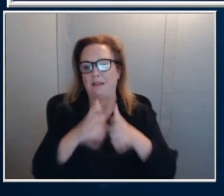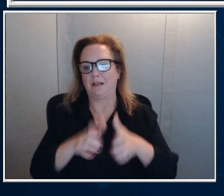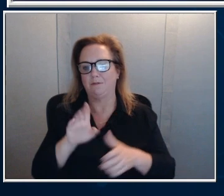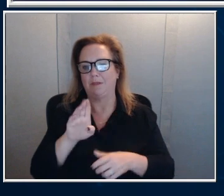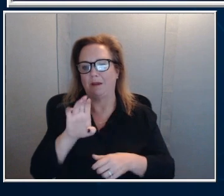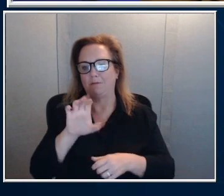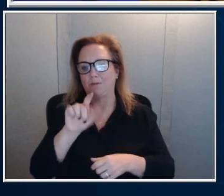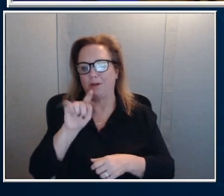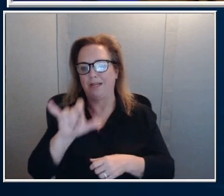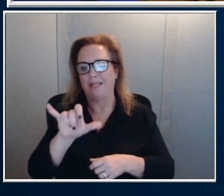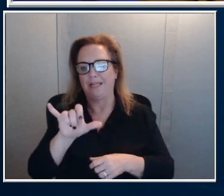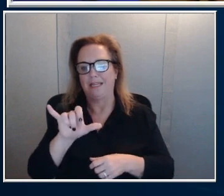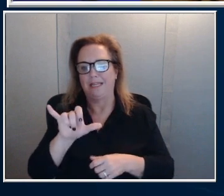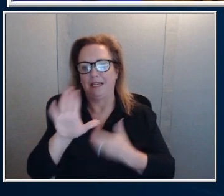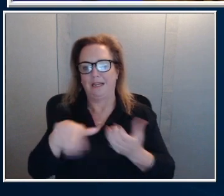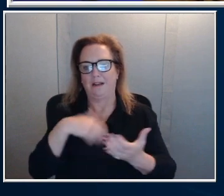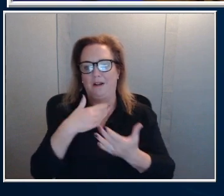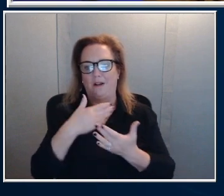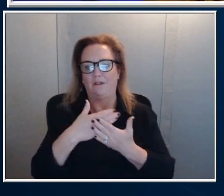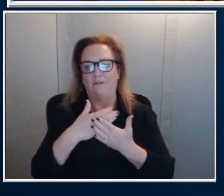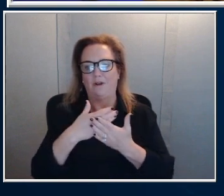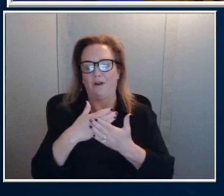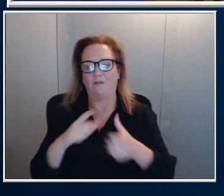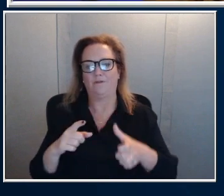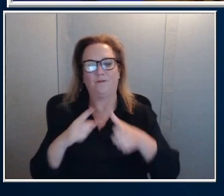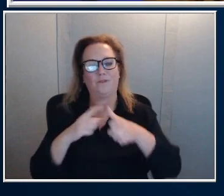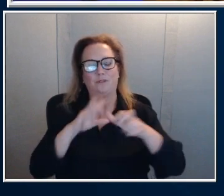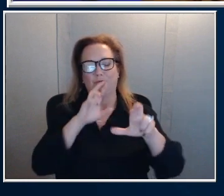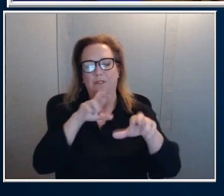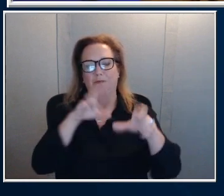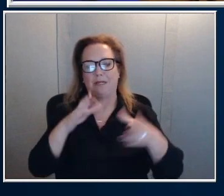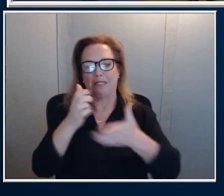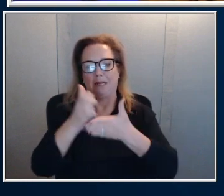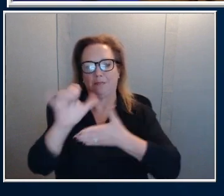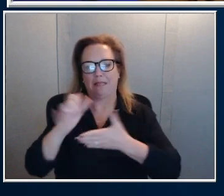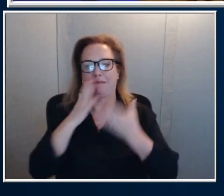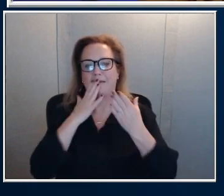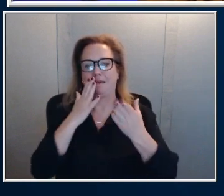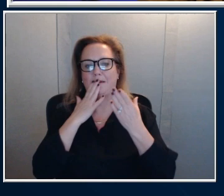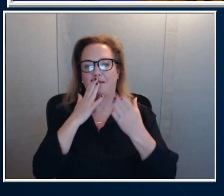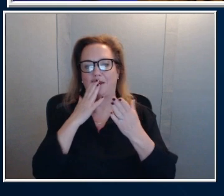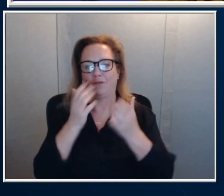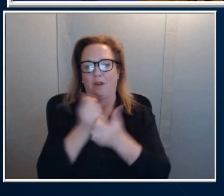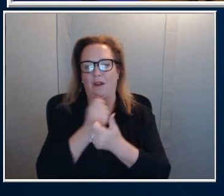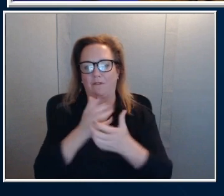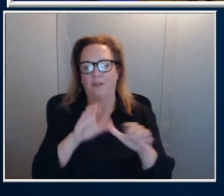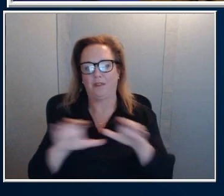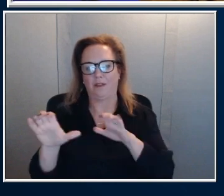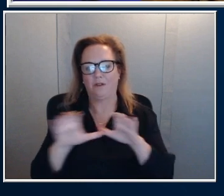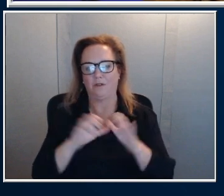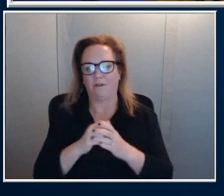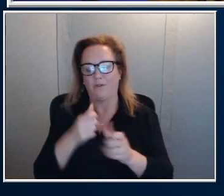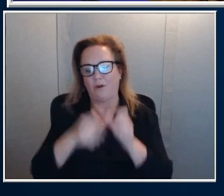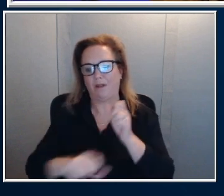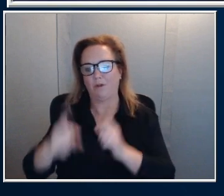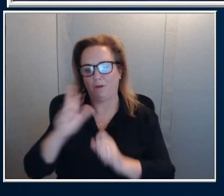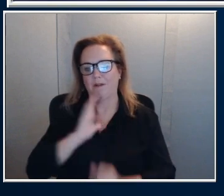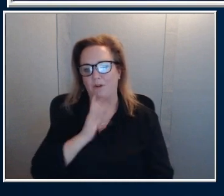be lost without you and all of our first responders who helped us that day. So thank you for everything that you do for everyone and for